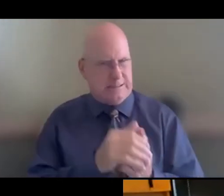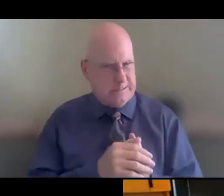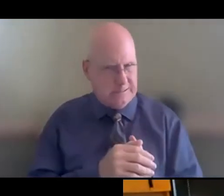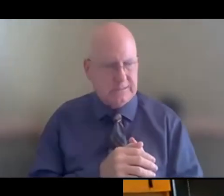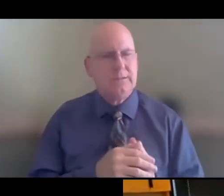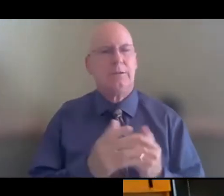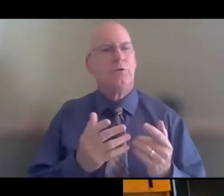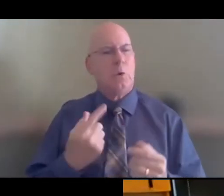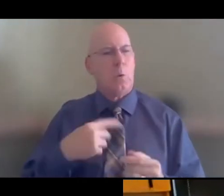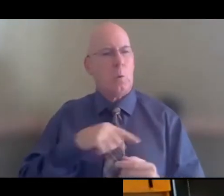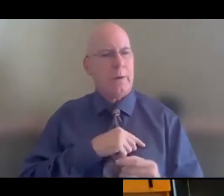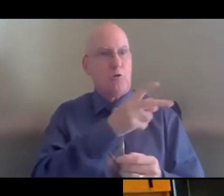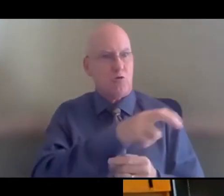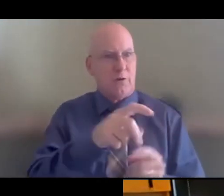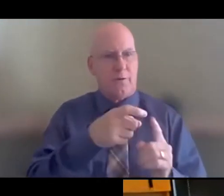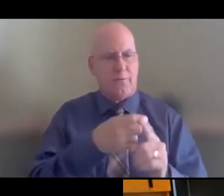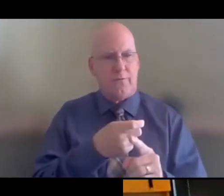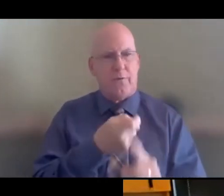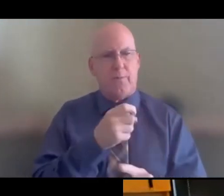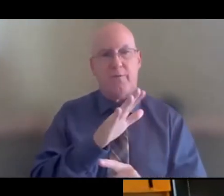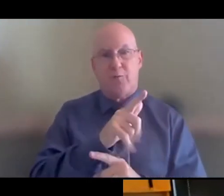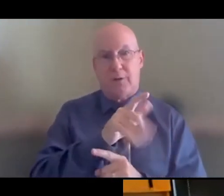that from a 529 to an ABLE